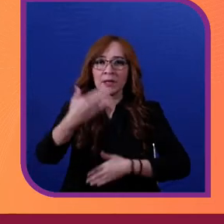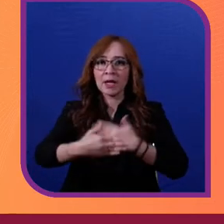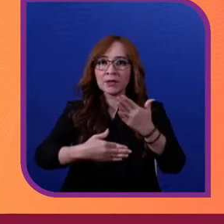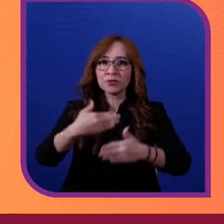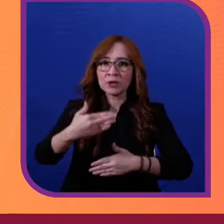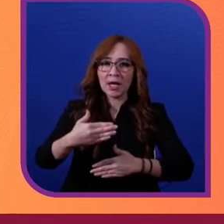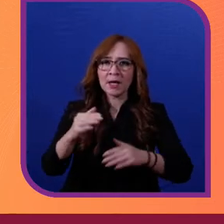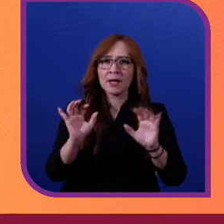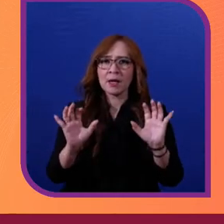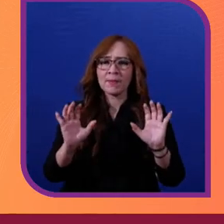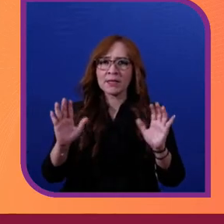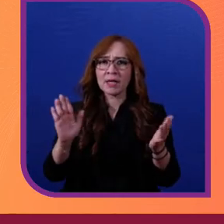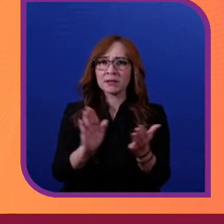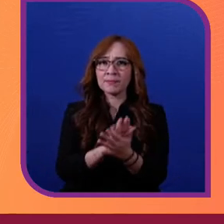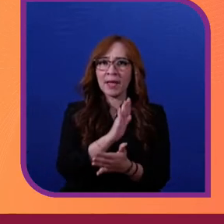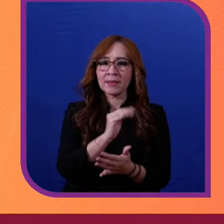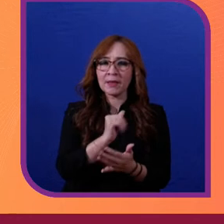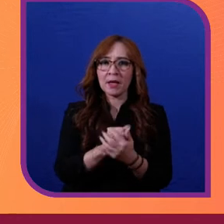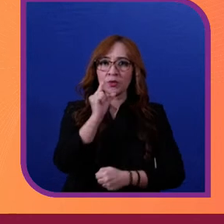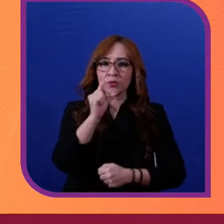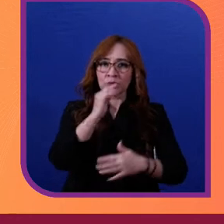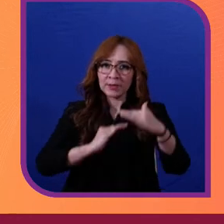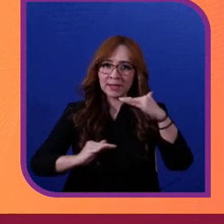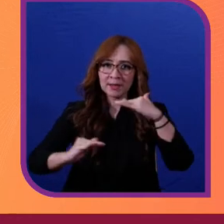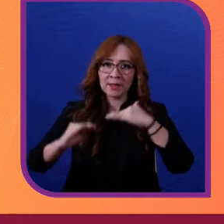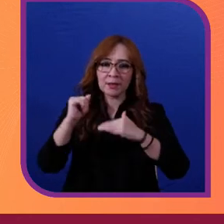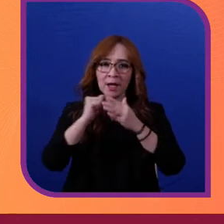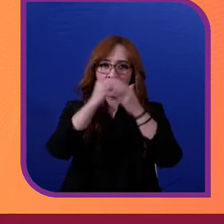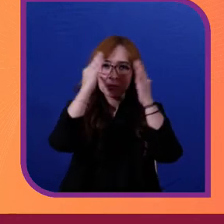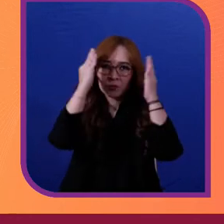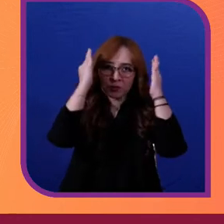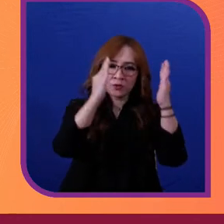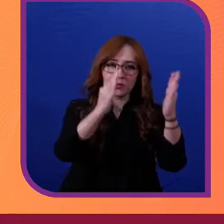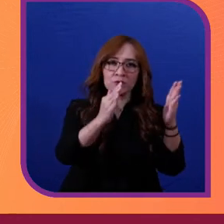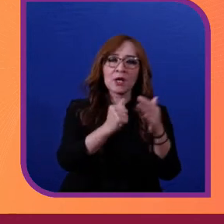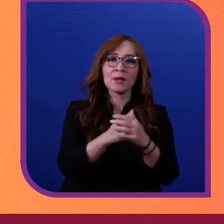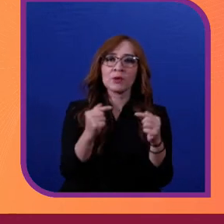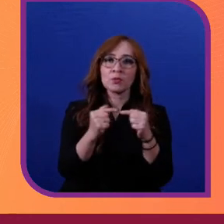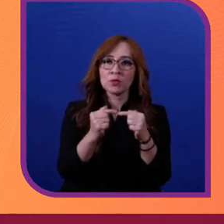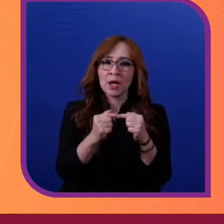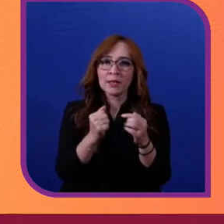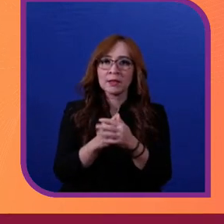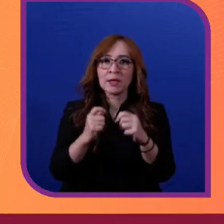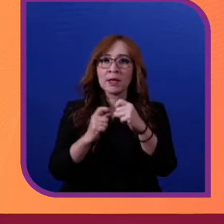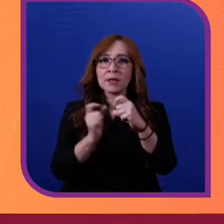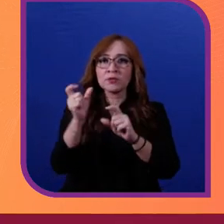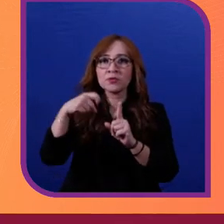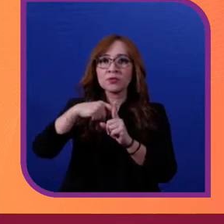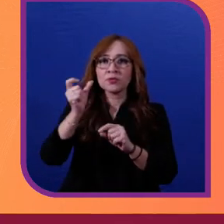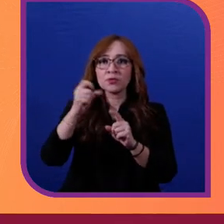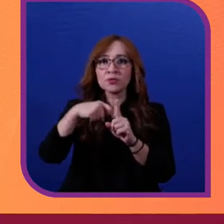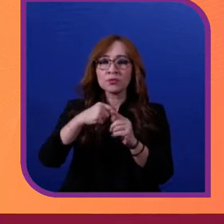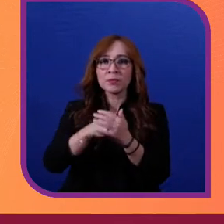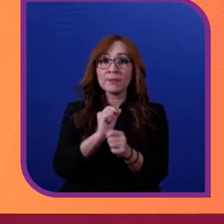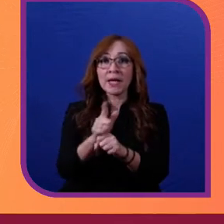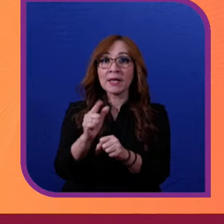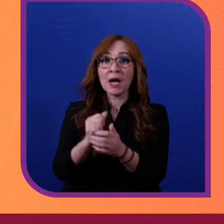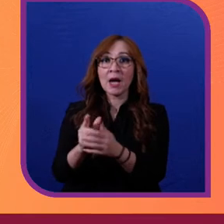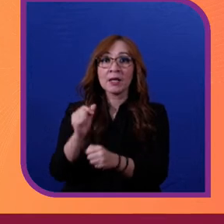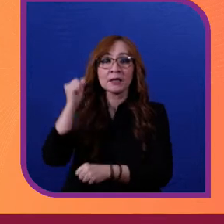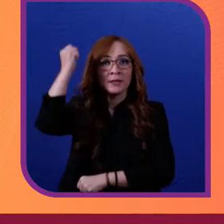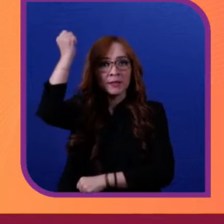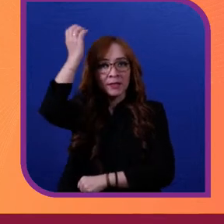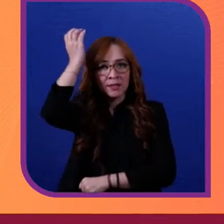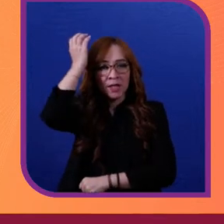Finance into partikel Debrina sukinto blended Finance audisi Miss guess Ladies and